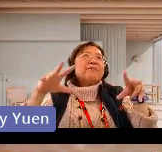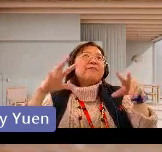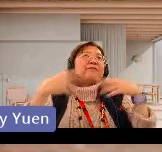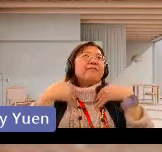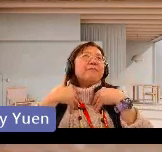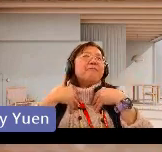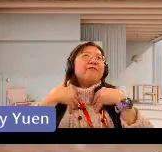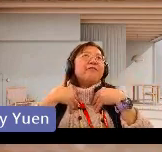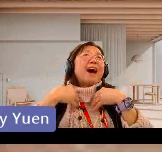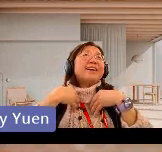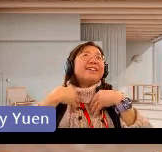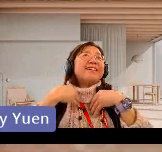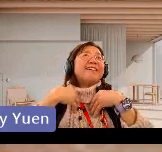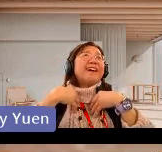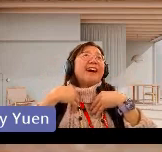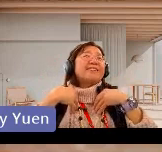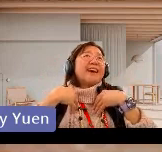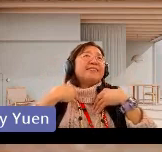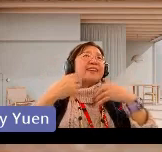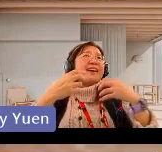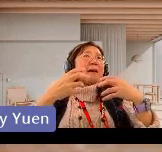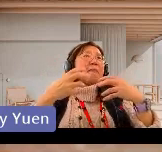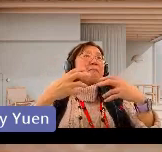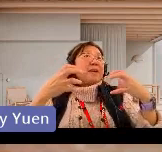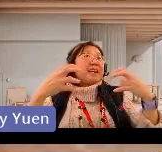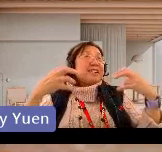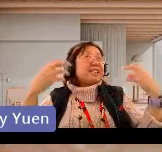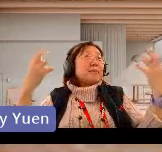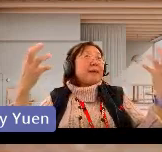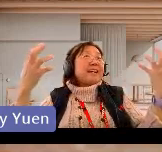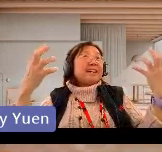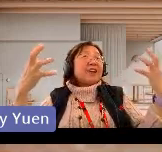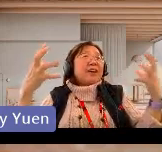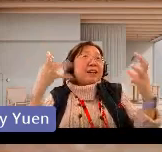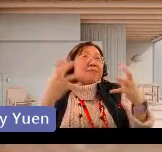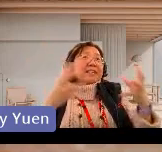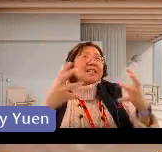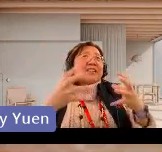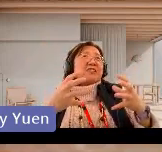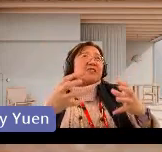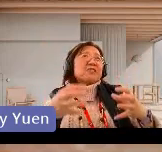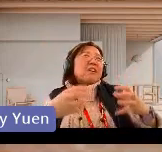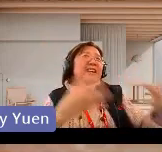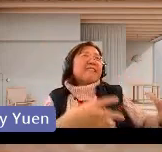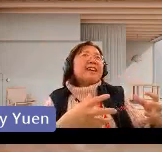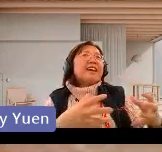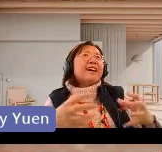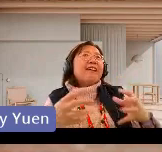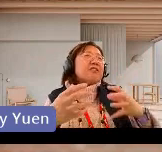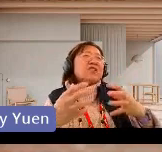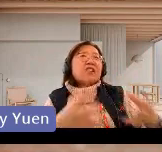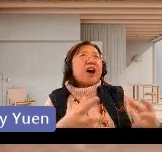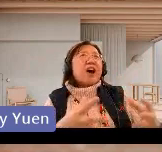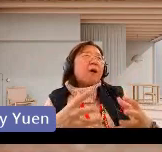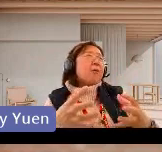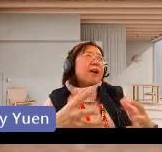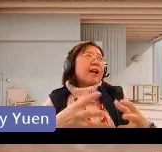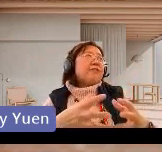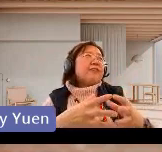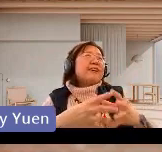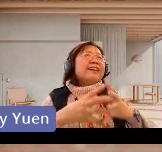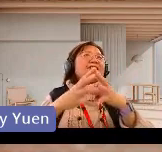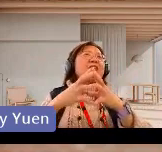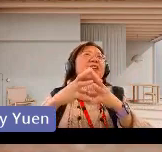occupation from my, sense, maybe it is bigger, not limited, to your career or job